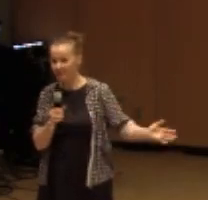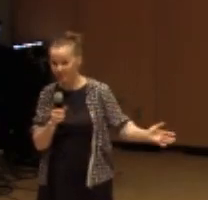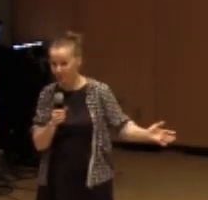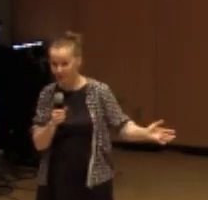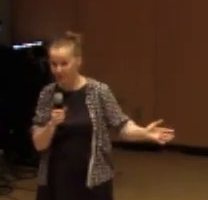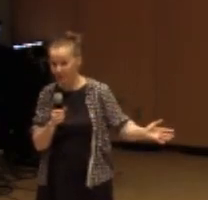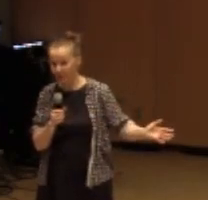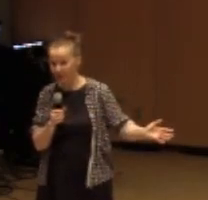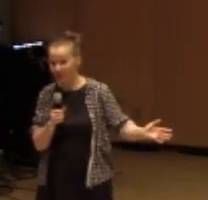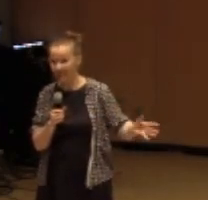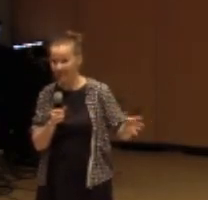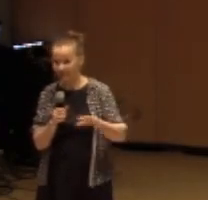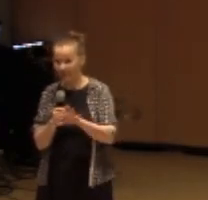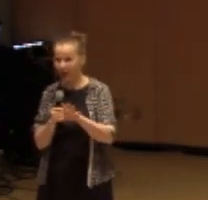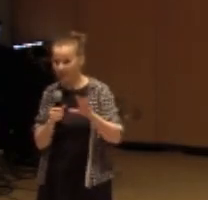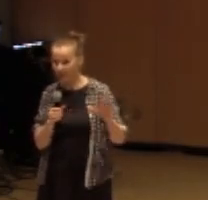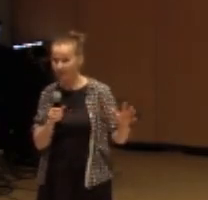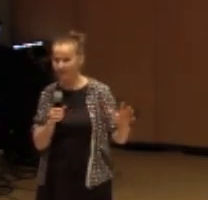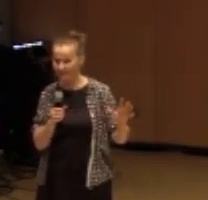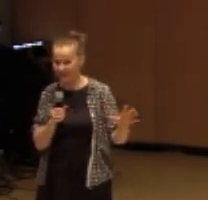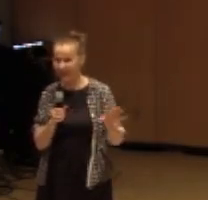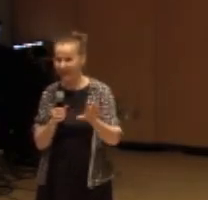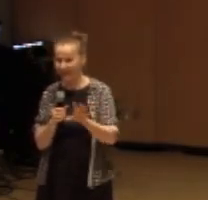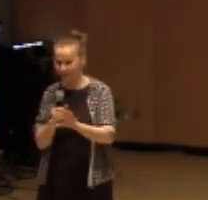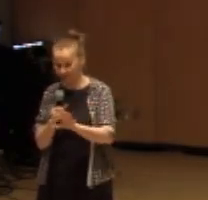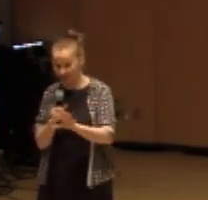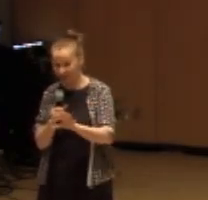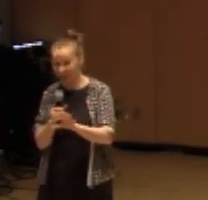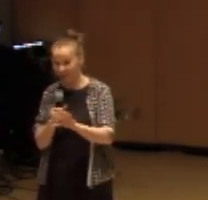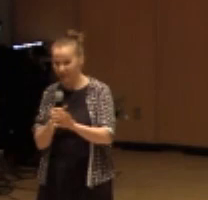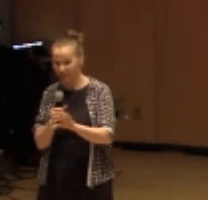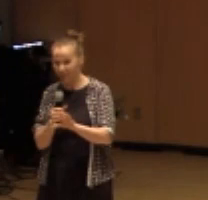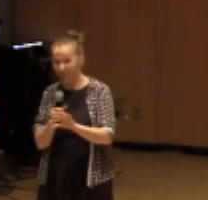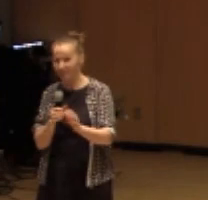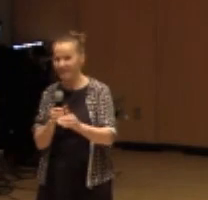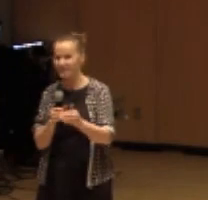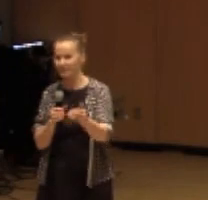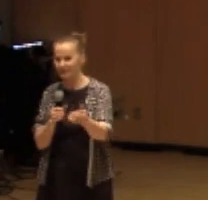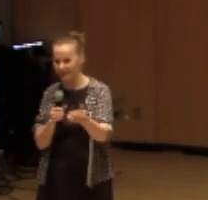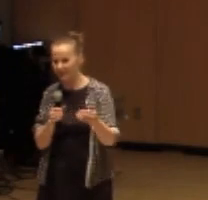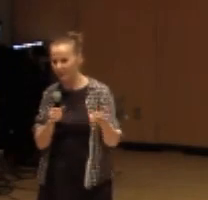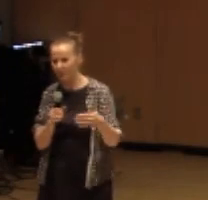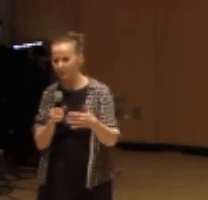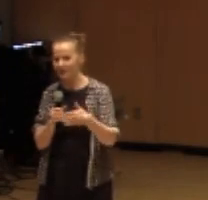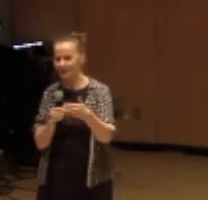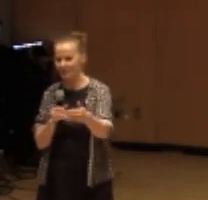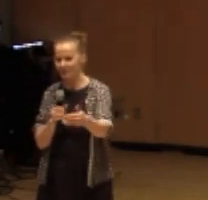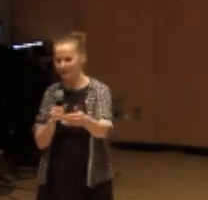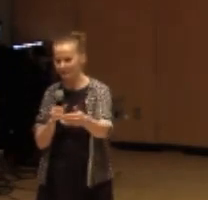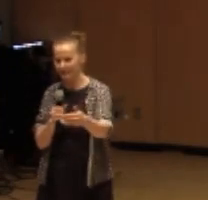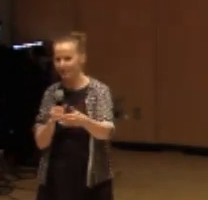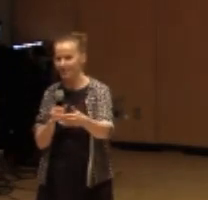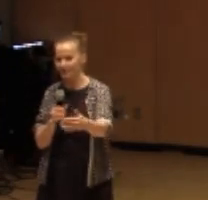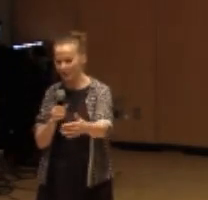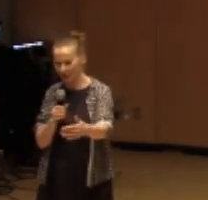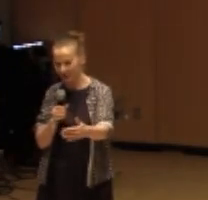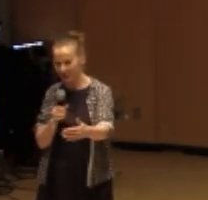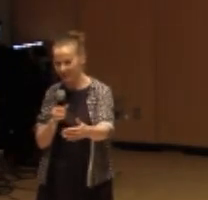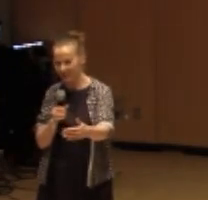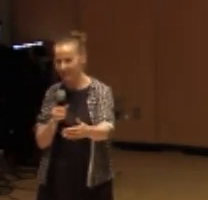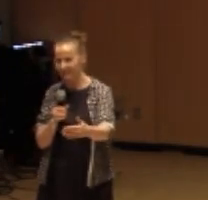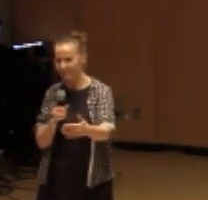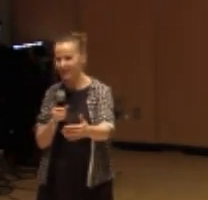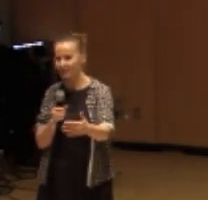has she slept with Busta before how much of it is a lie or truth how desperate it you know what makes her her